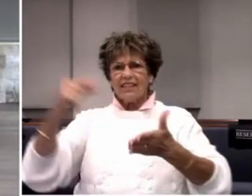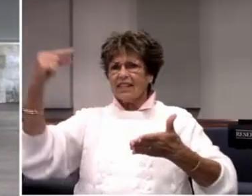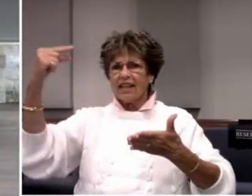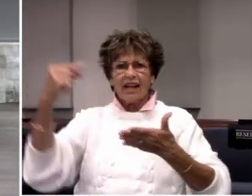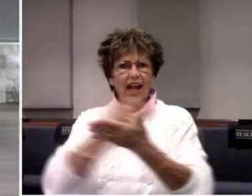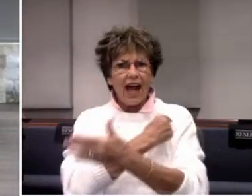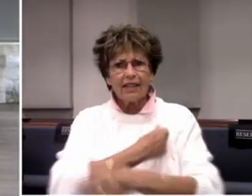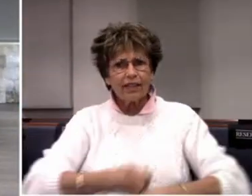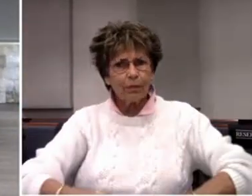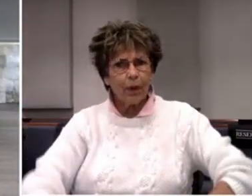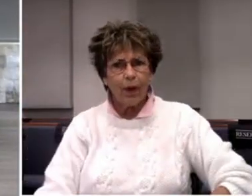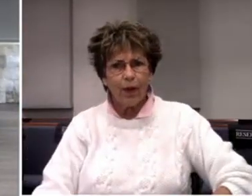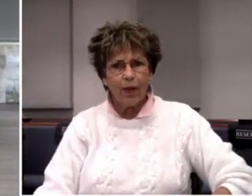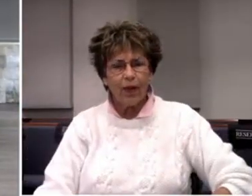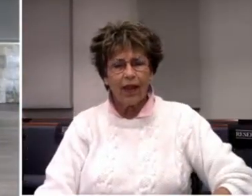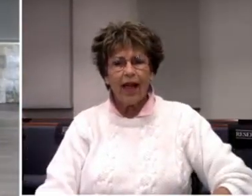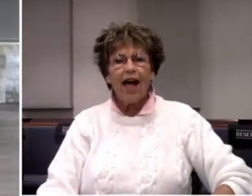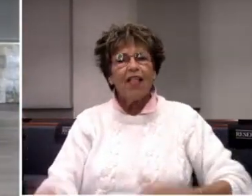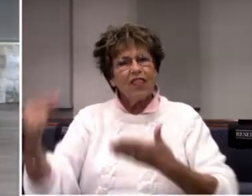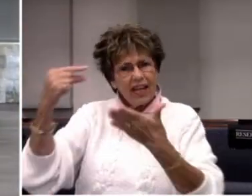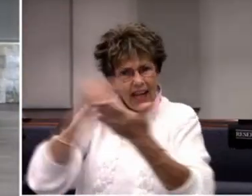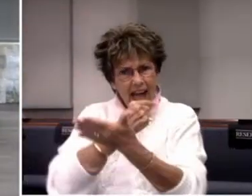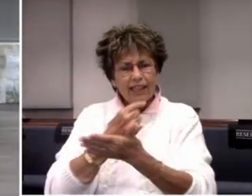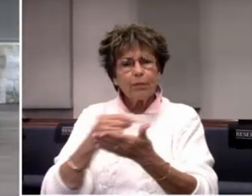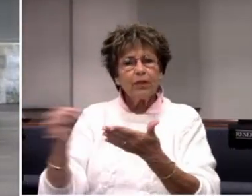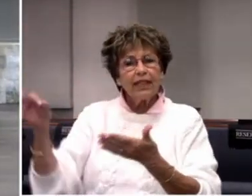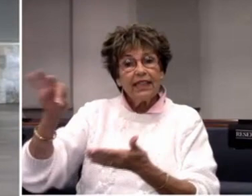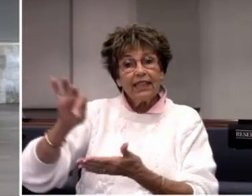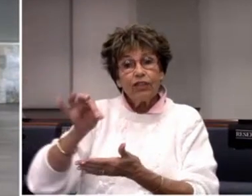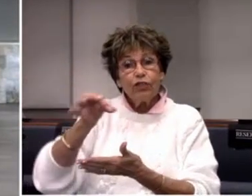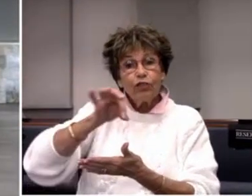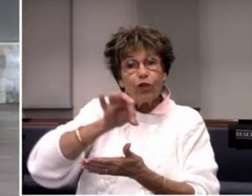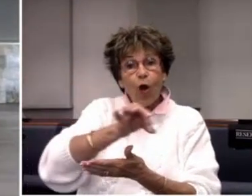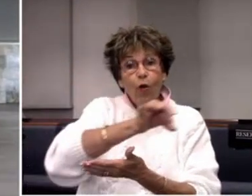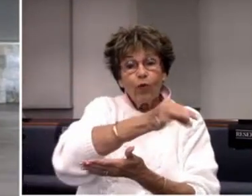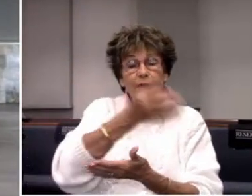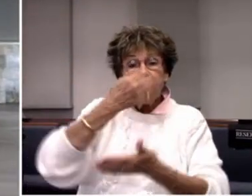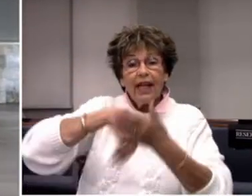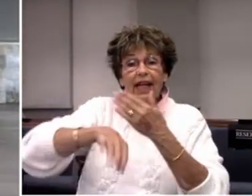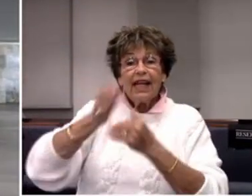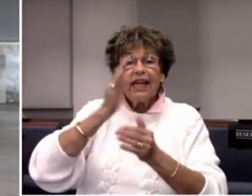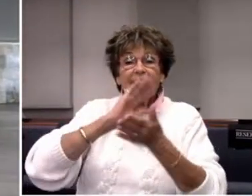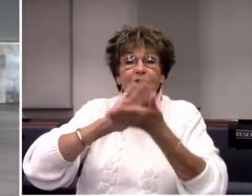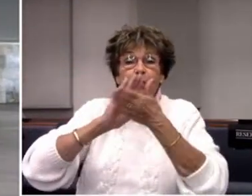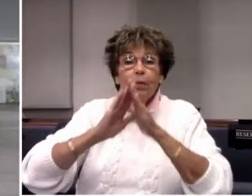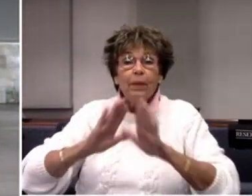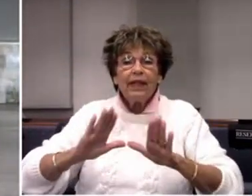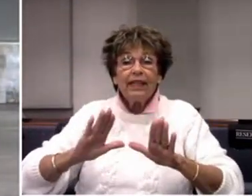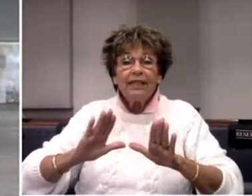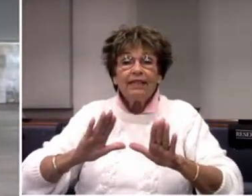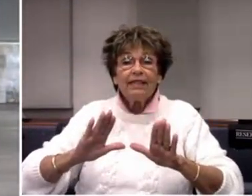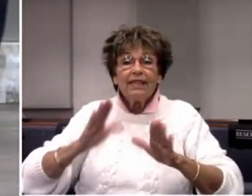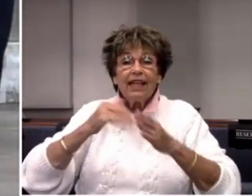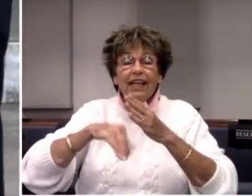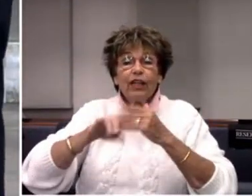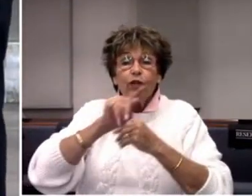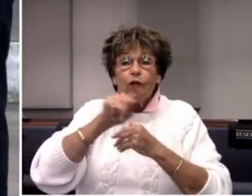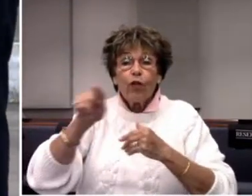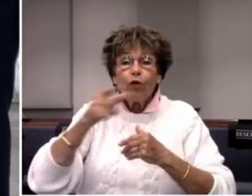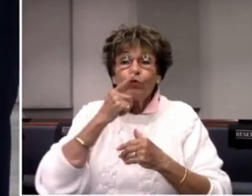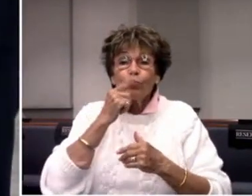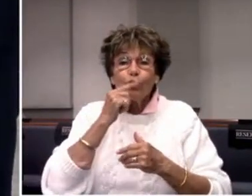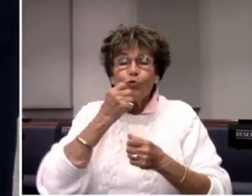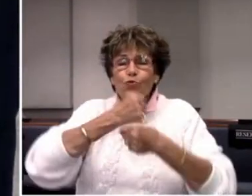So the gospel is sown in peace of them that make peace. And if